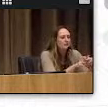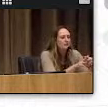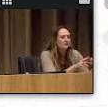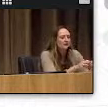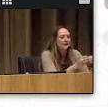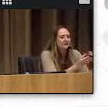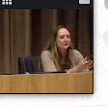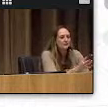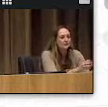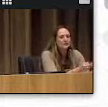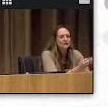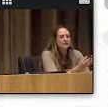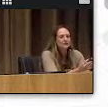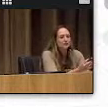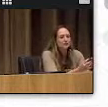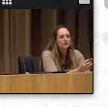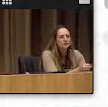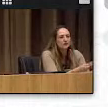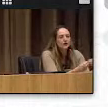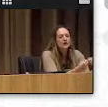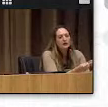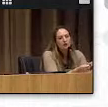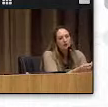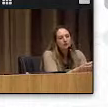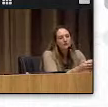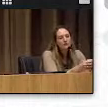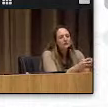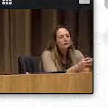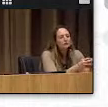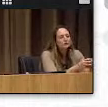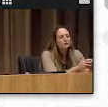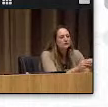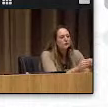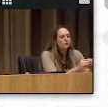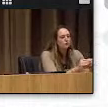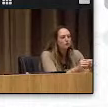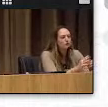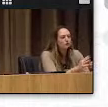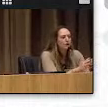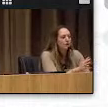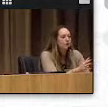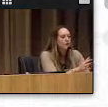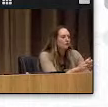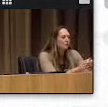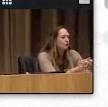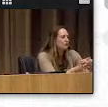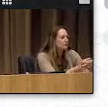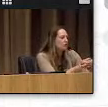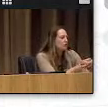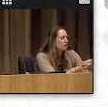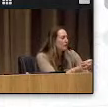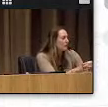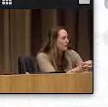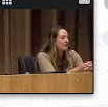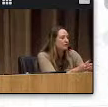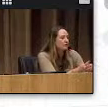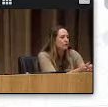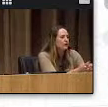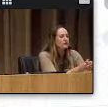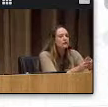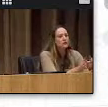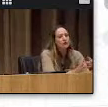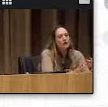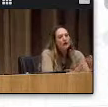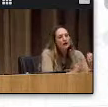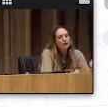it in an integrated way in the same room with the patient. So these conducts together, they